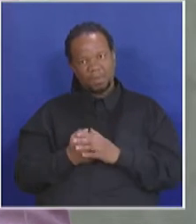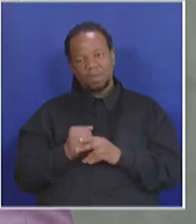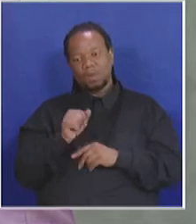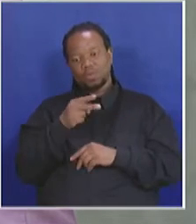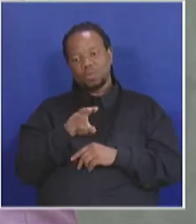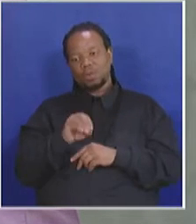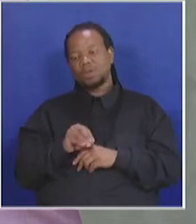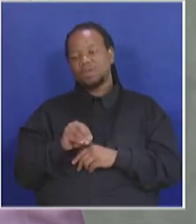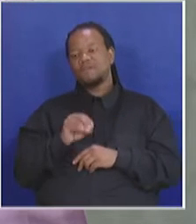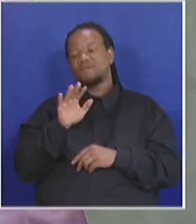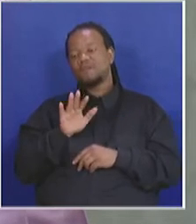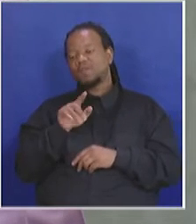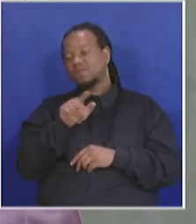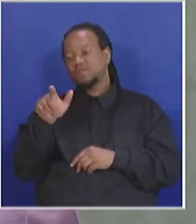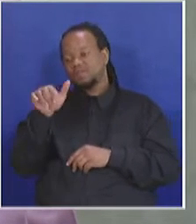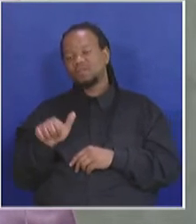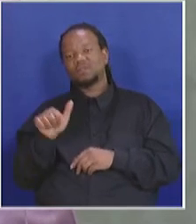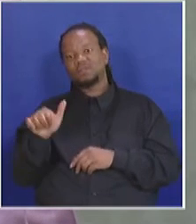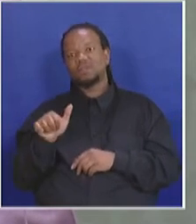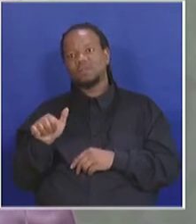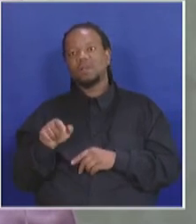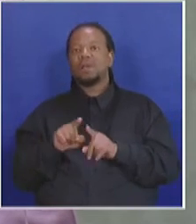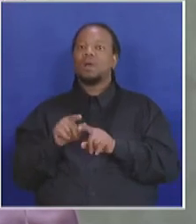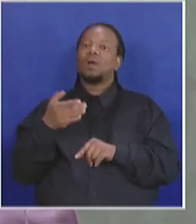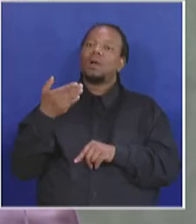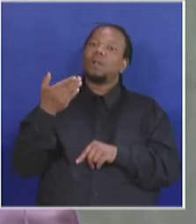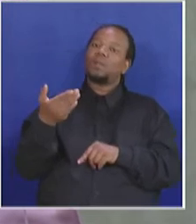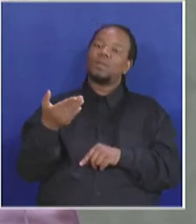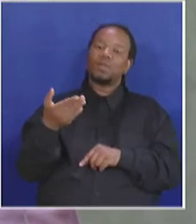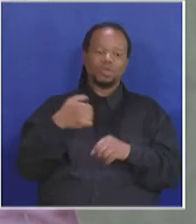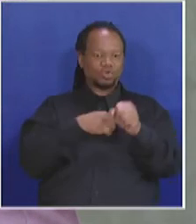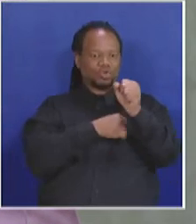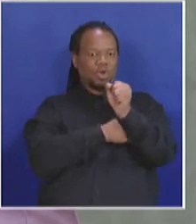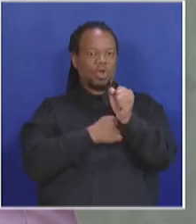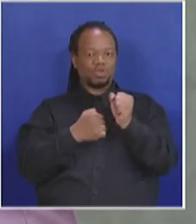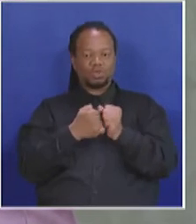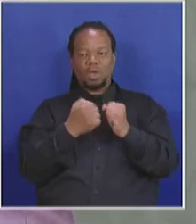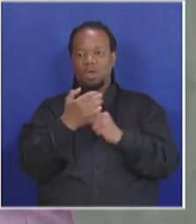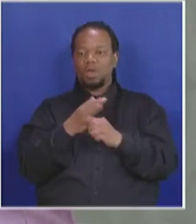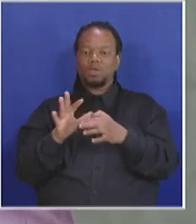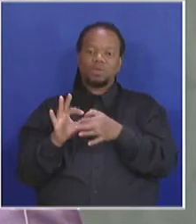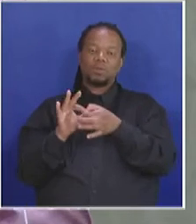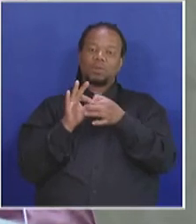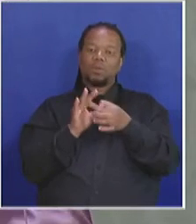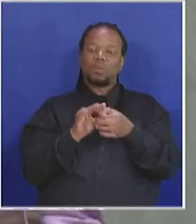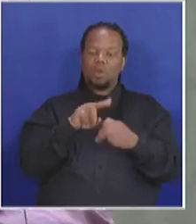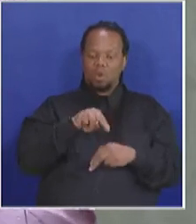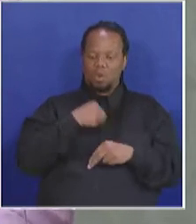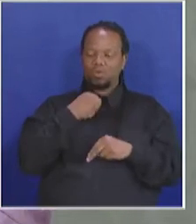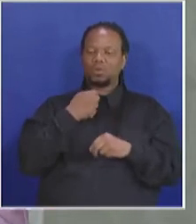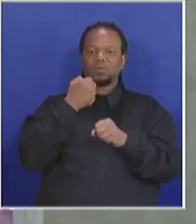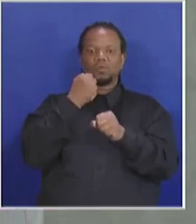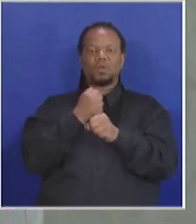2015-2016. The organizational structure was not aligned to the national blueprint on norms and standards for secure care